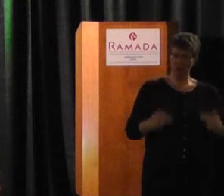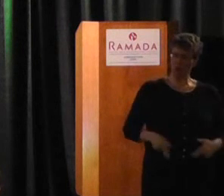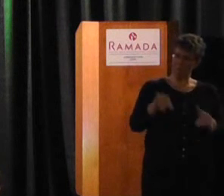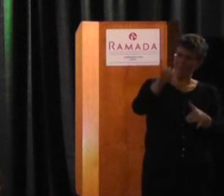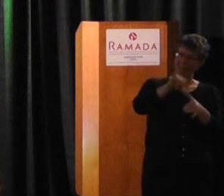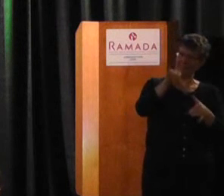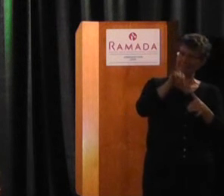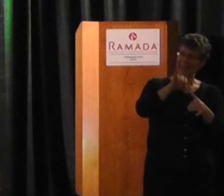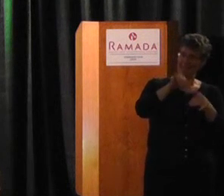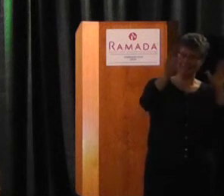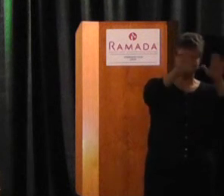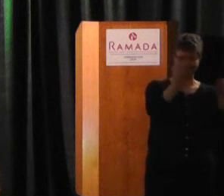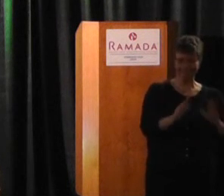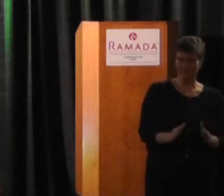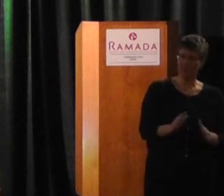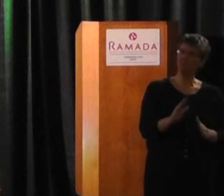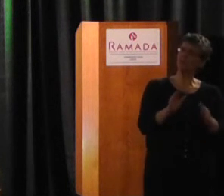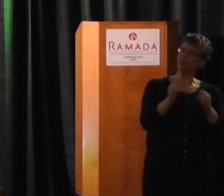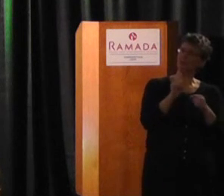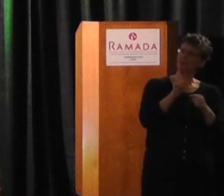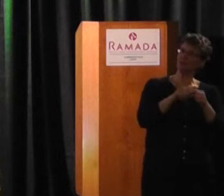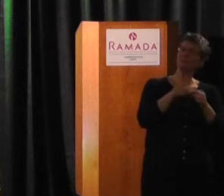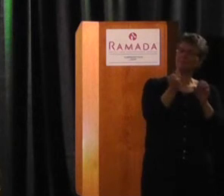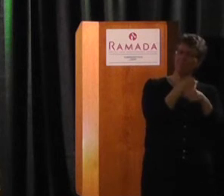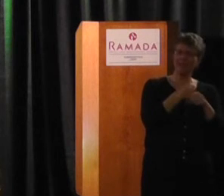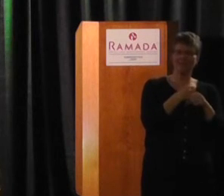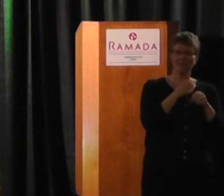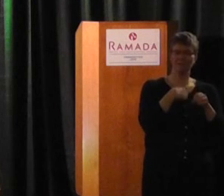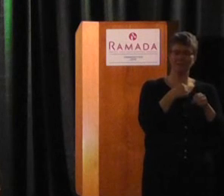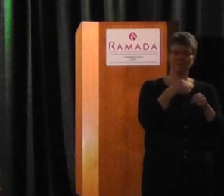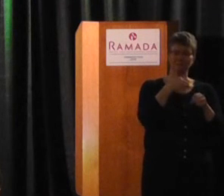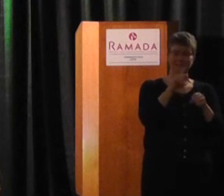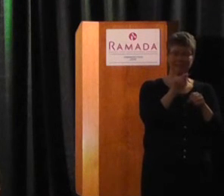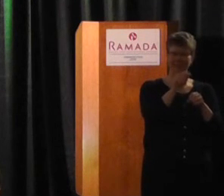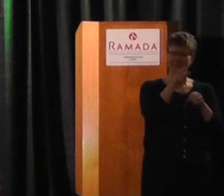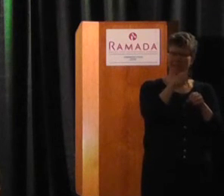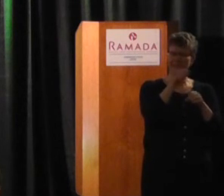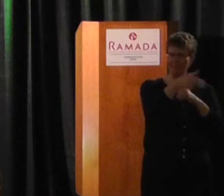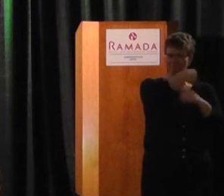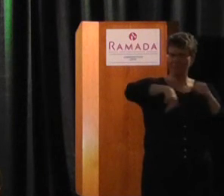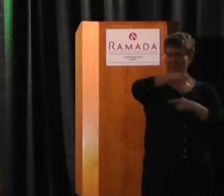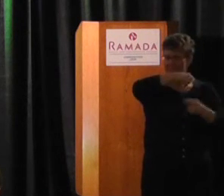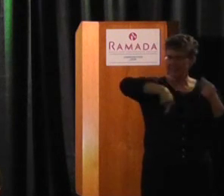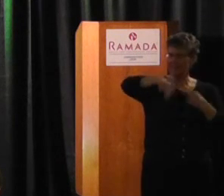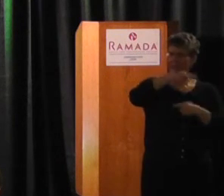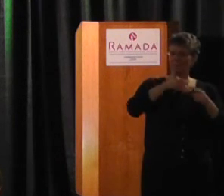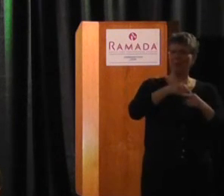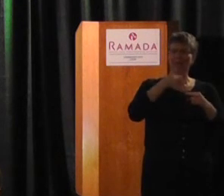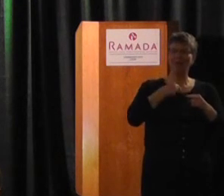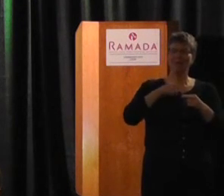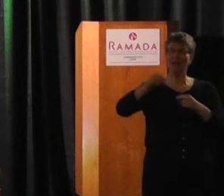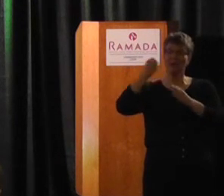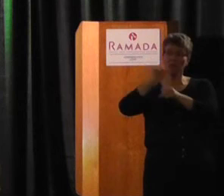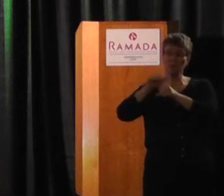featuring eyeballs. Because the majority of Scott's work is black and white, we made the whole show monotone as well. The effect of Scott's work